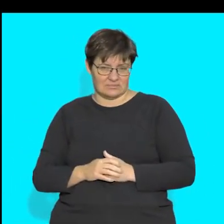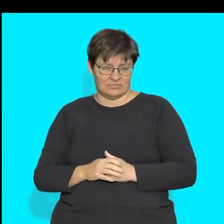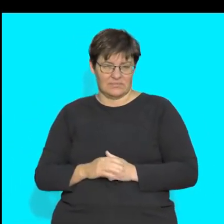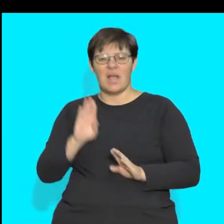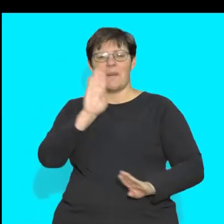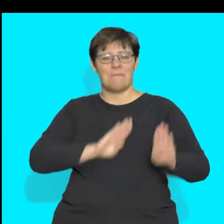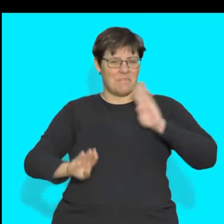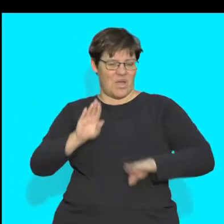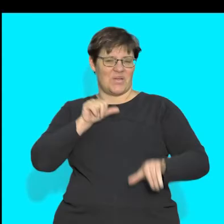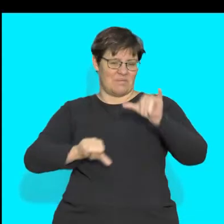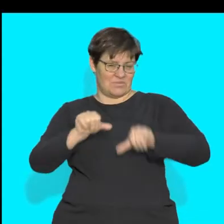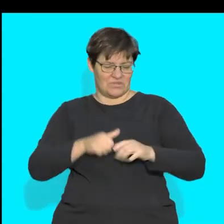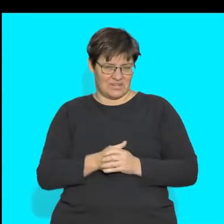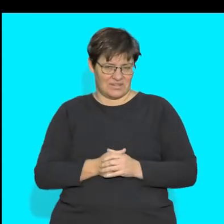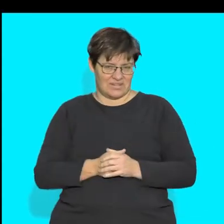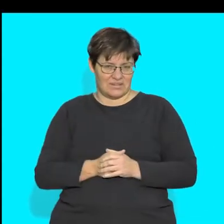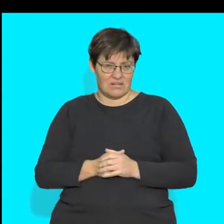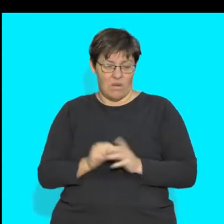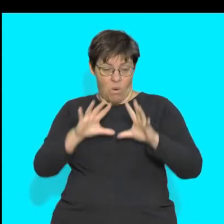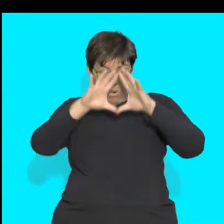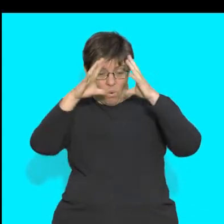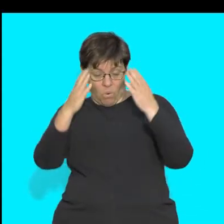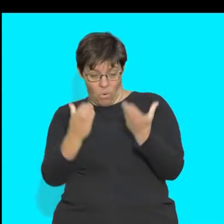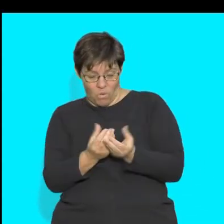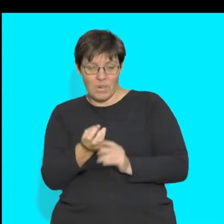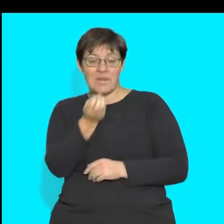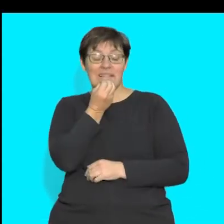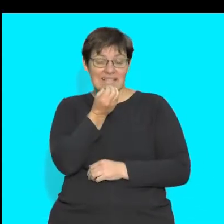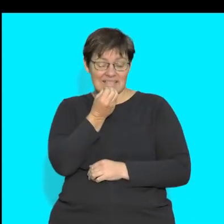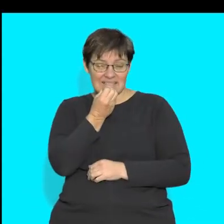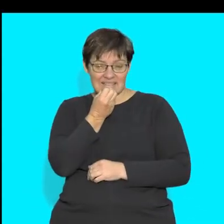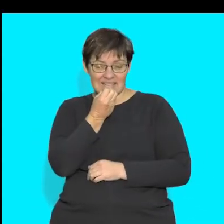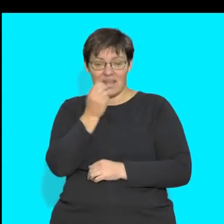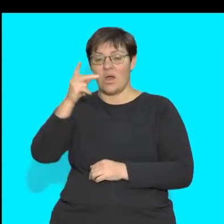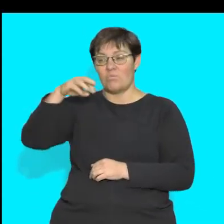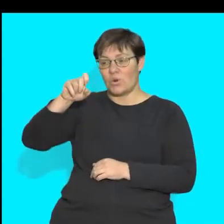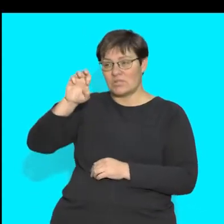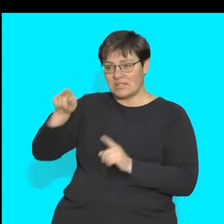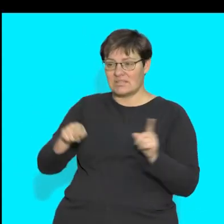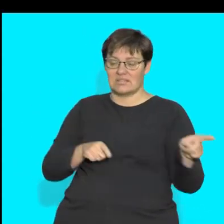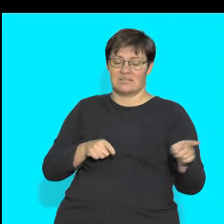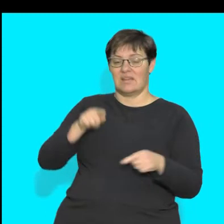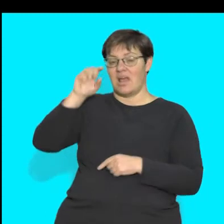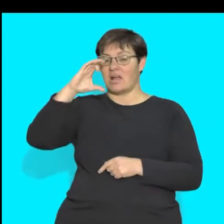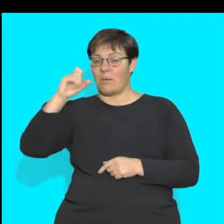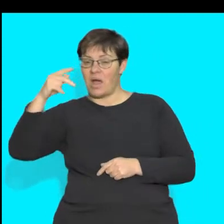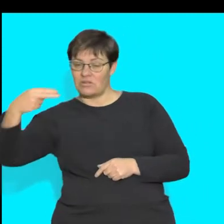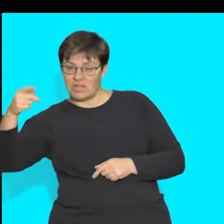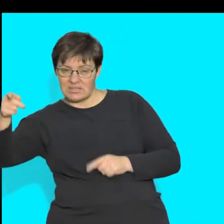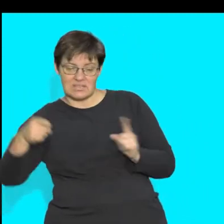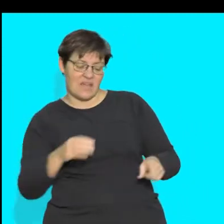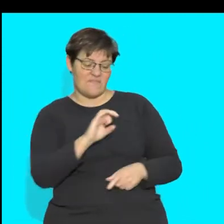biochemistry. All of these things, when I eat a protein, a carbohydrate, and